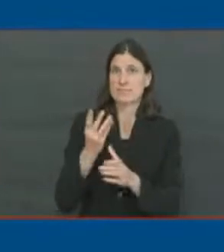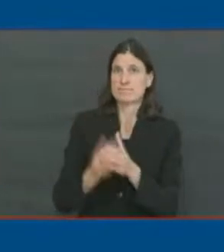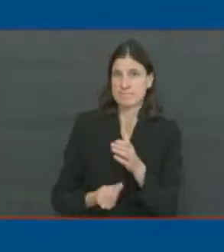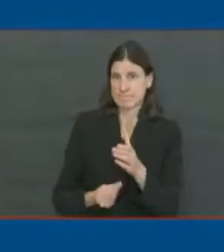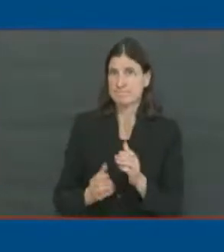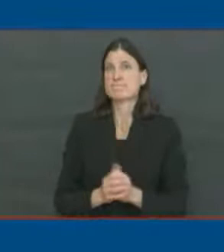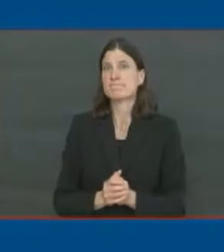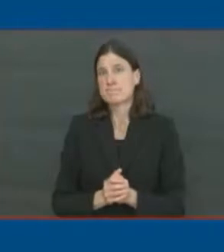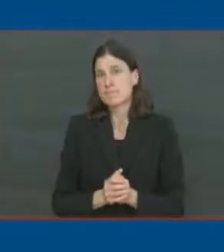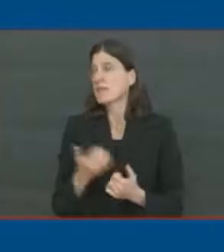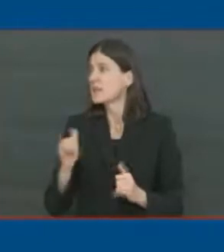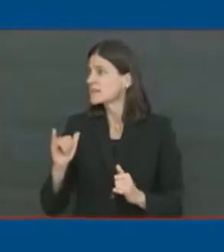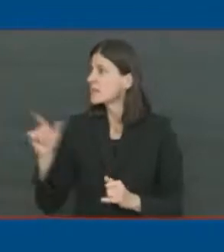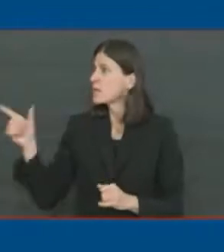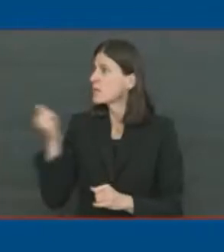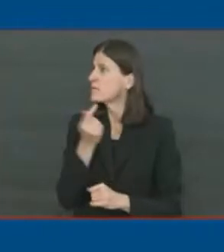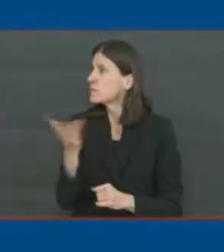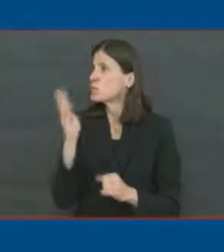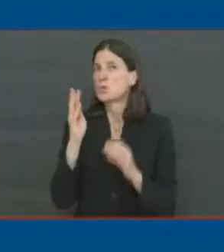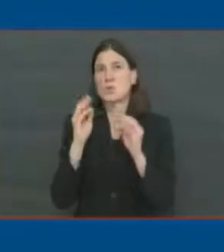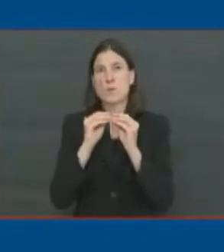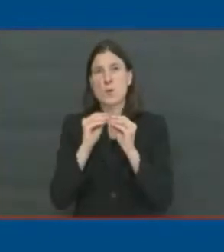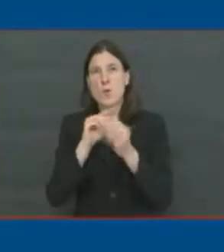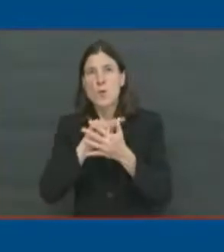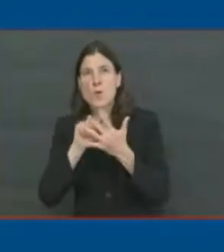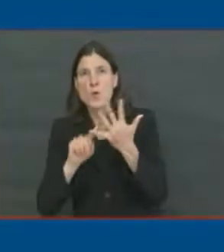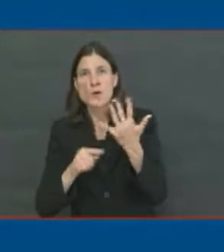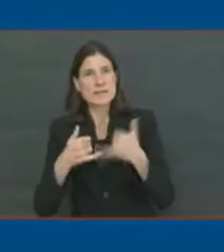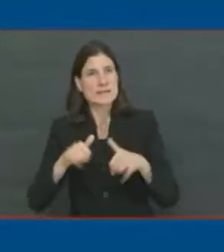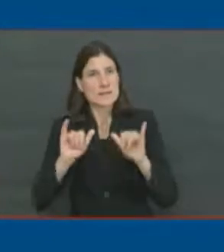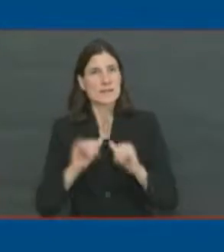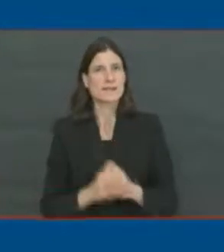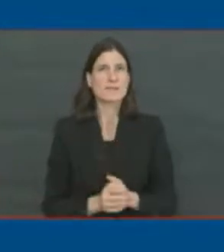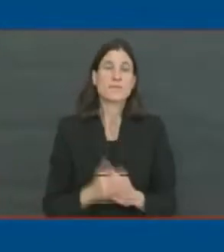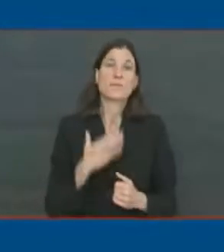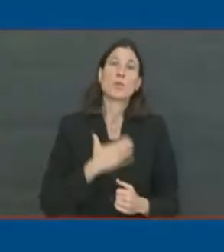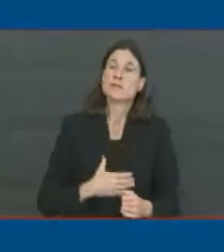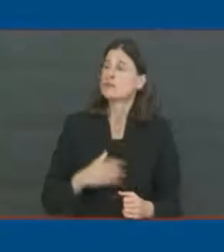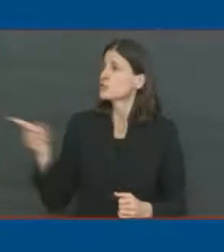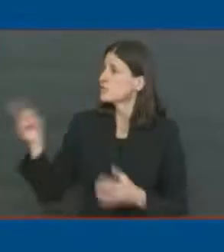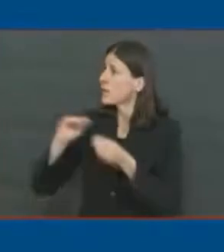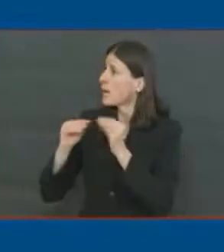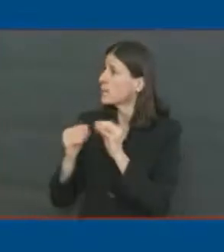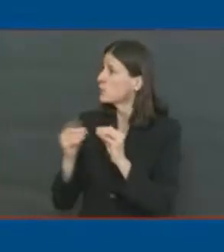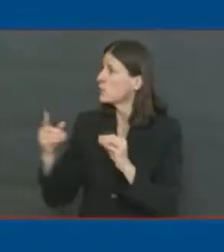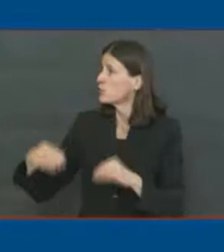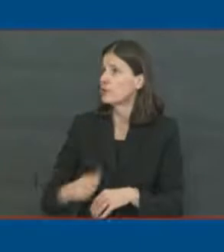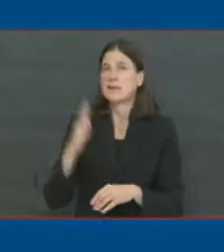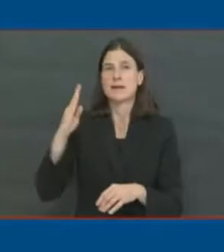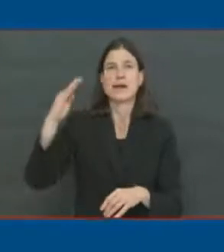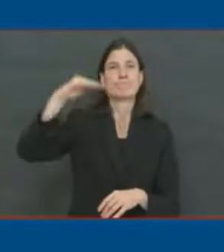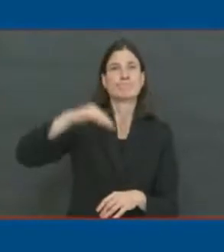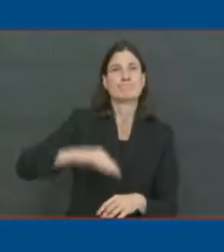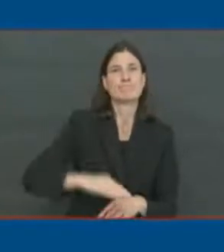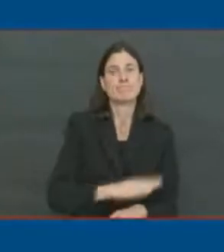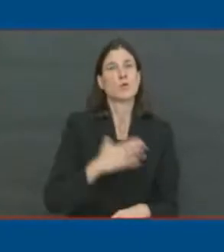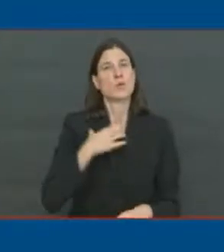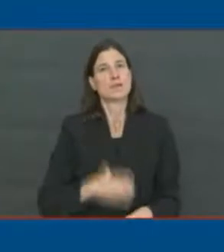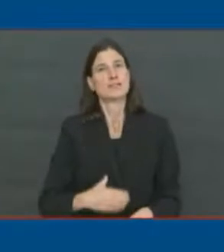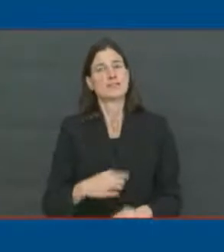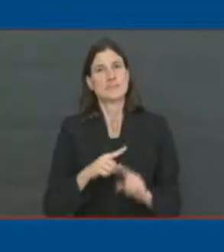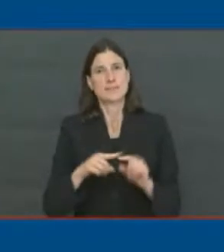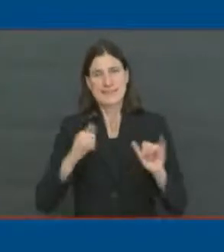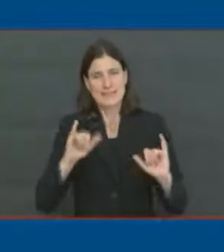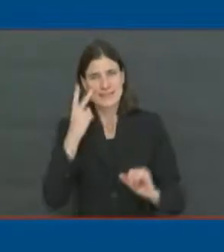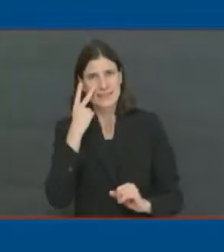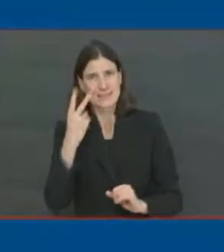where we'd like to see a big decline. So I just want to remind everyone, as we